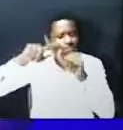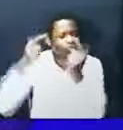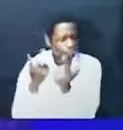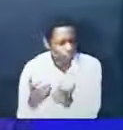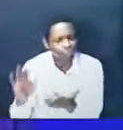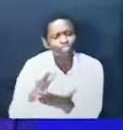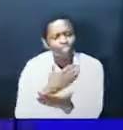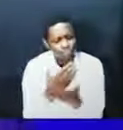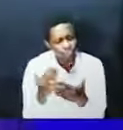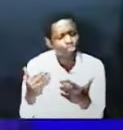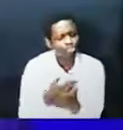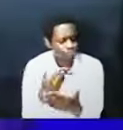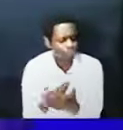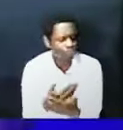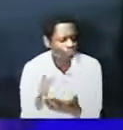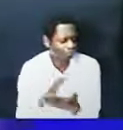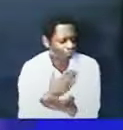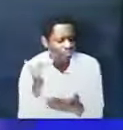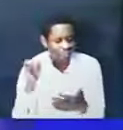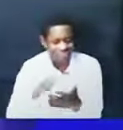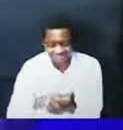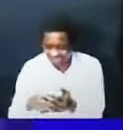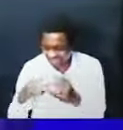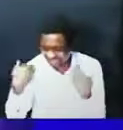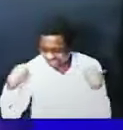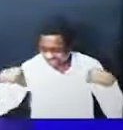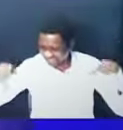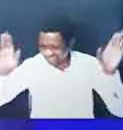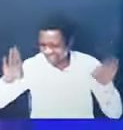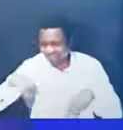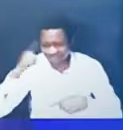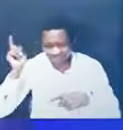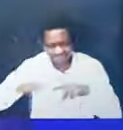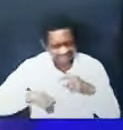new song that even angels will not understand.